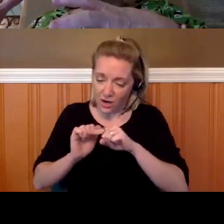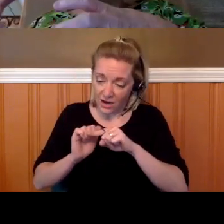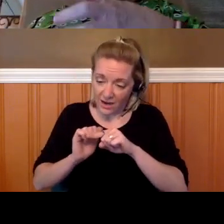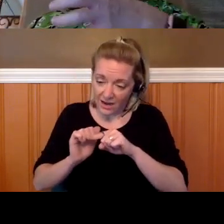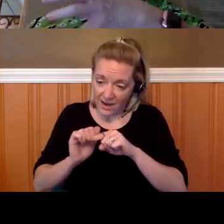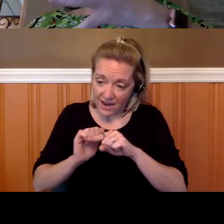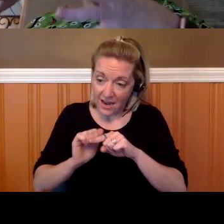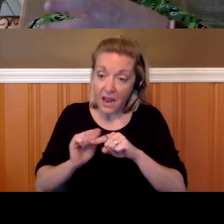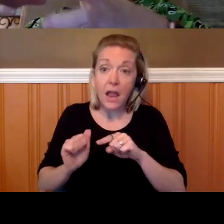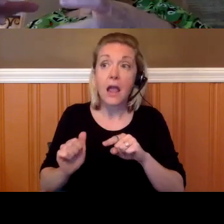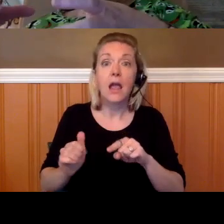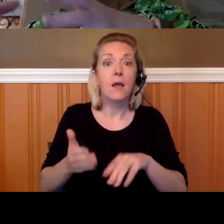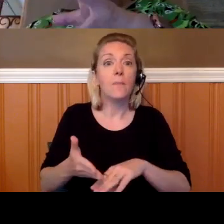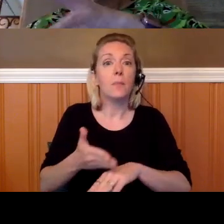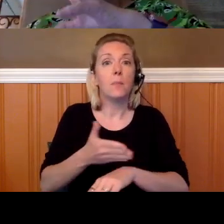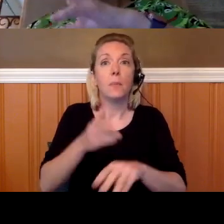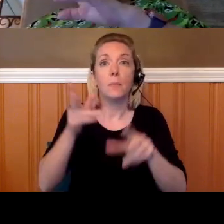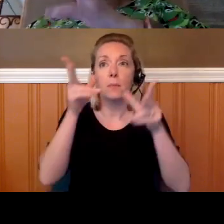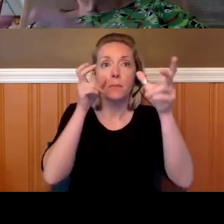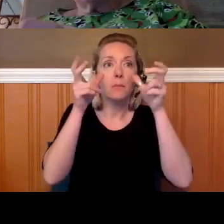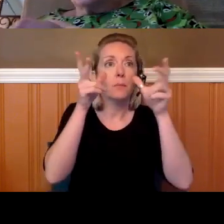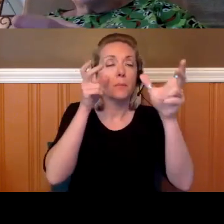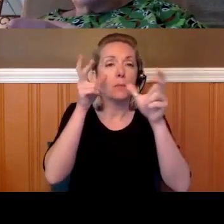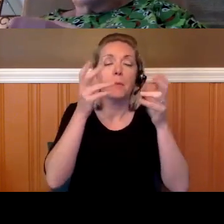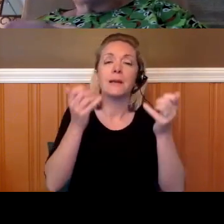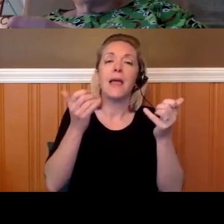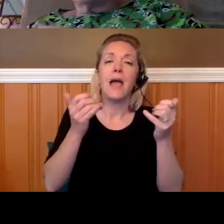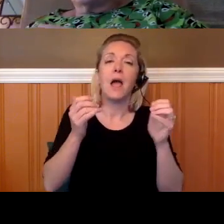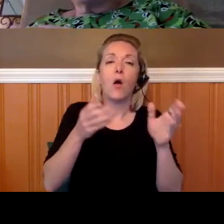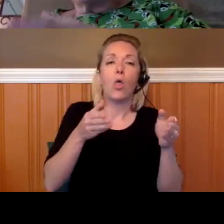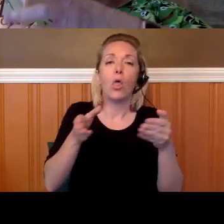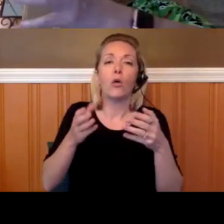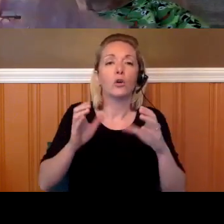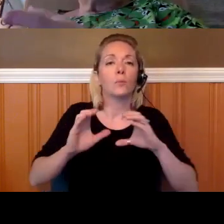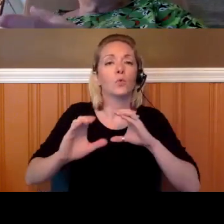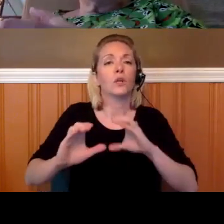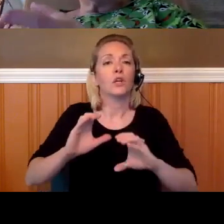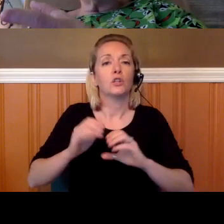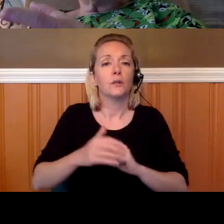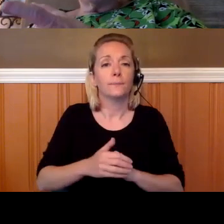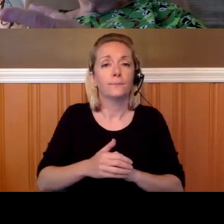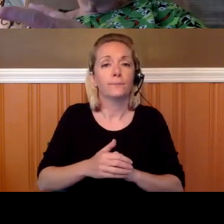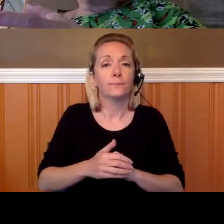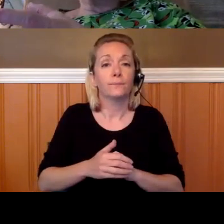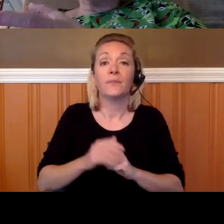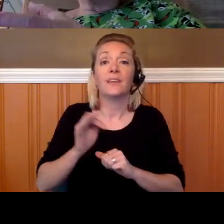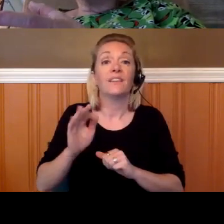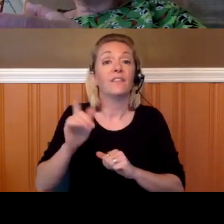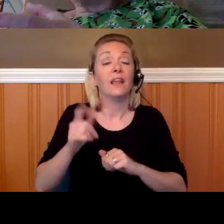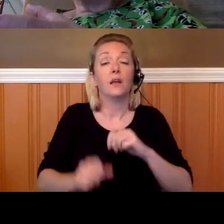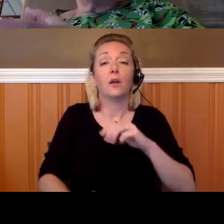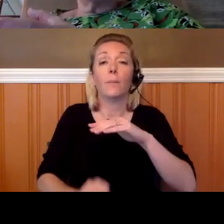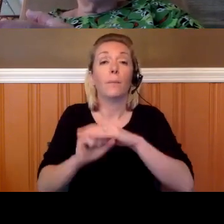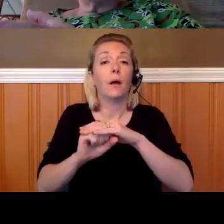her vision much, much more in communication. If we really get stuck, then we can go back to auditory scanning or something